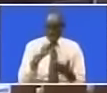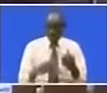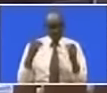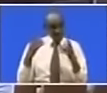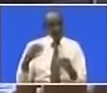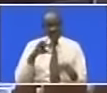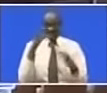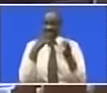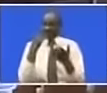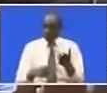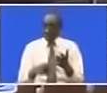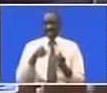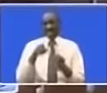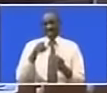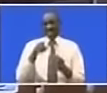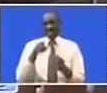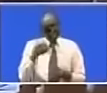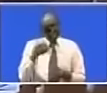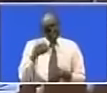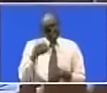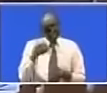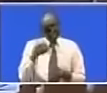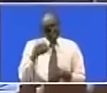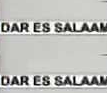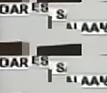many analysts as the tail that wags.